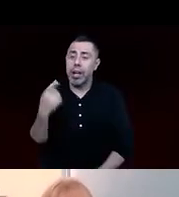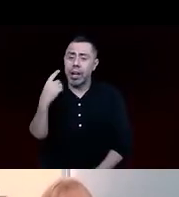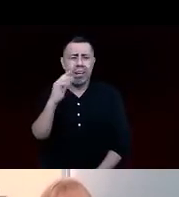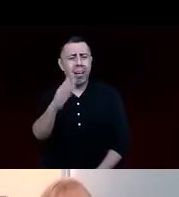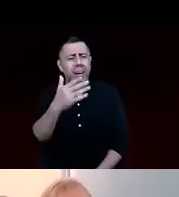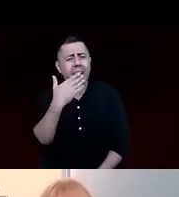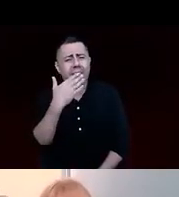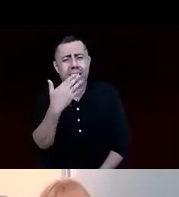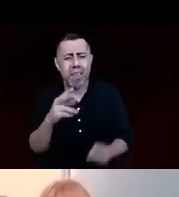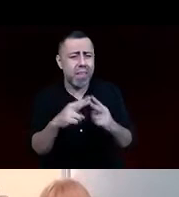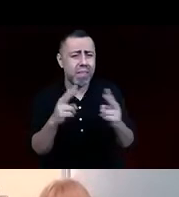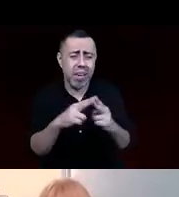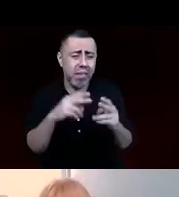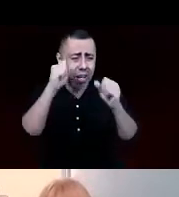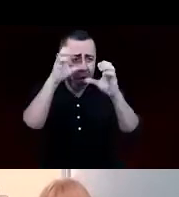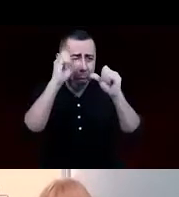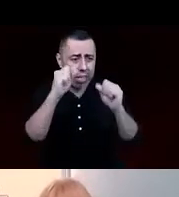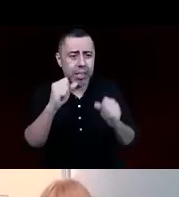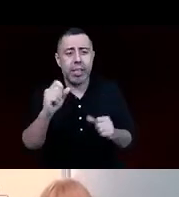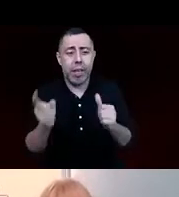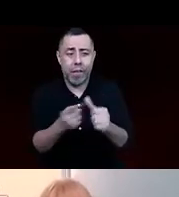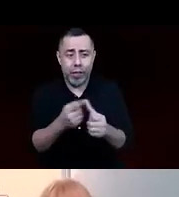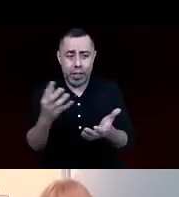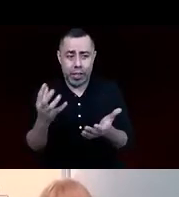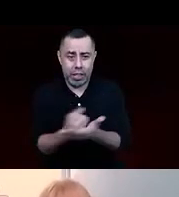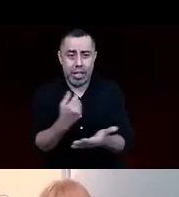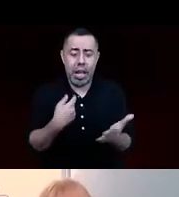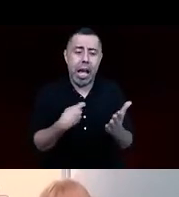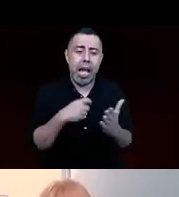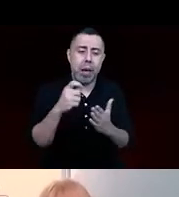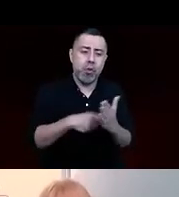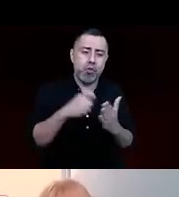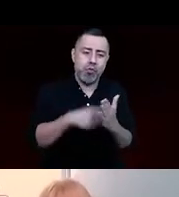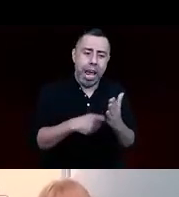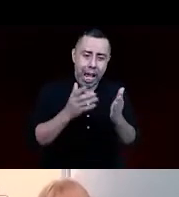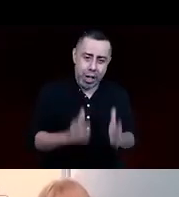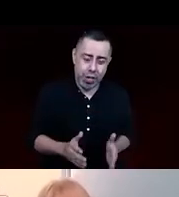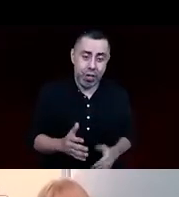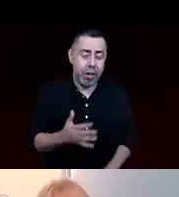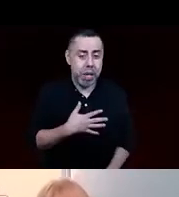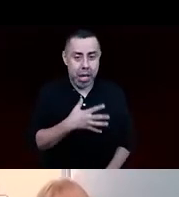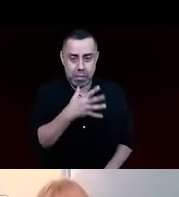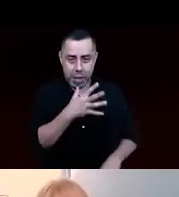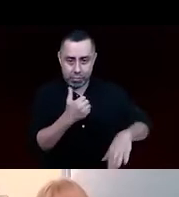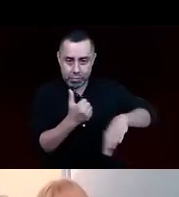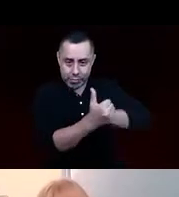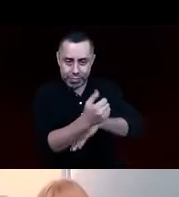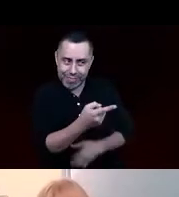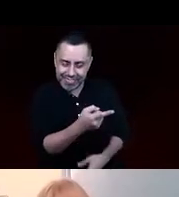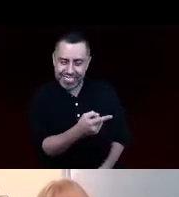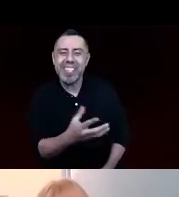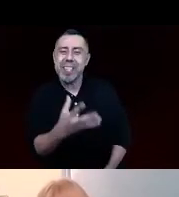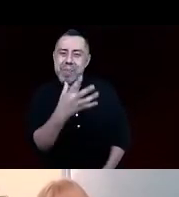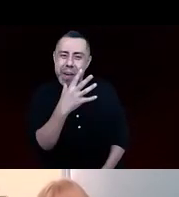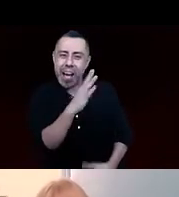that I'm a writer, and Mom is the reason that I'm a writer. Her stories, the stories that